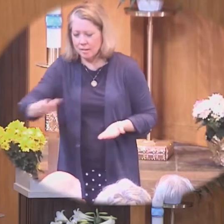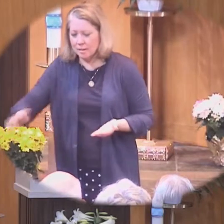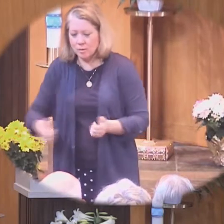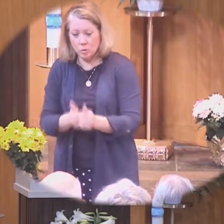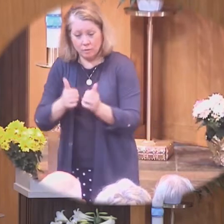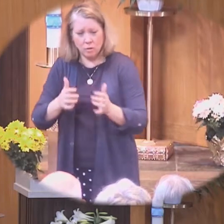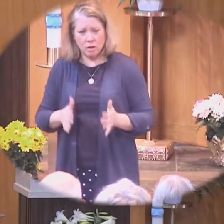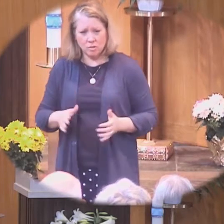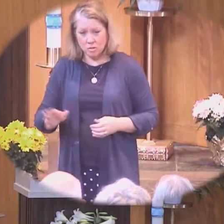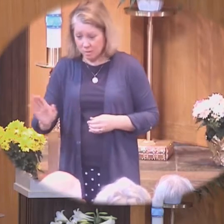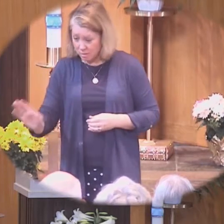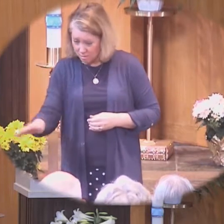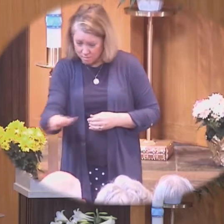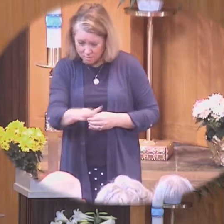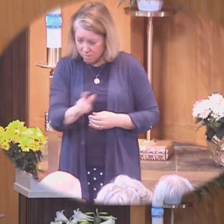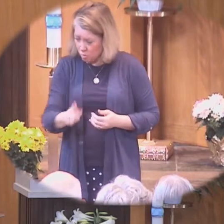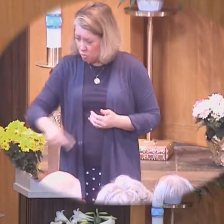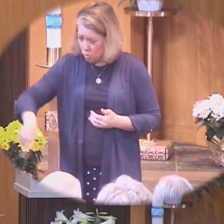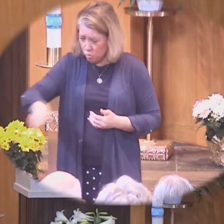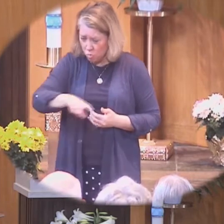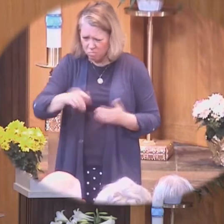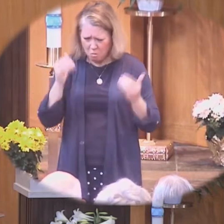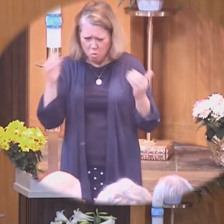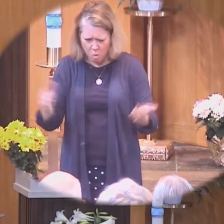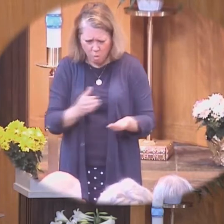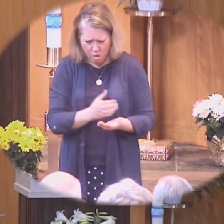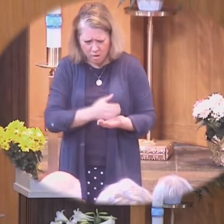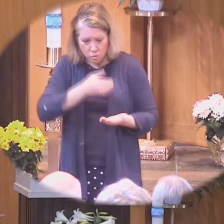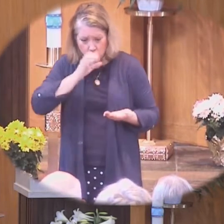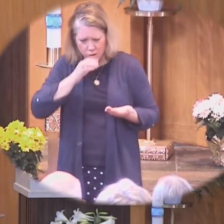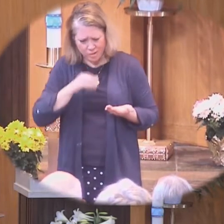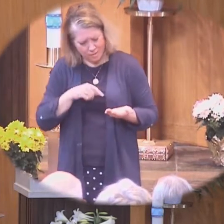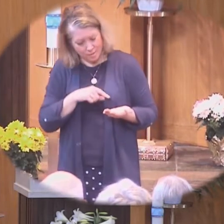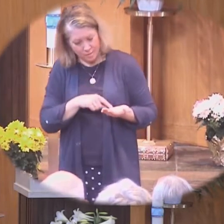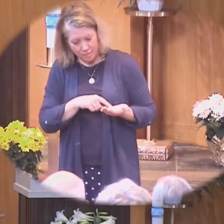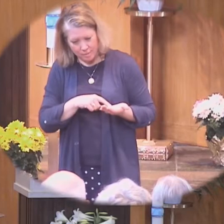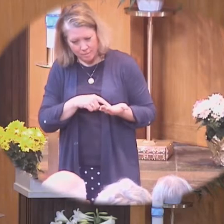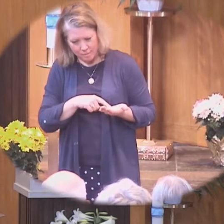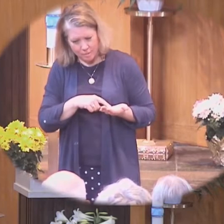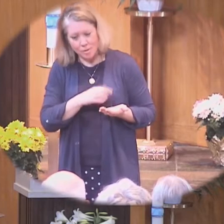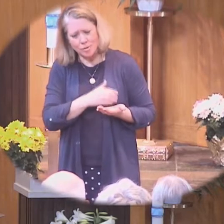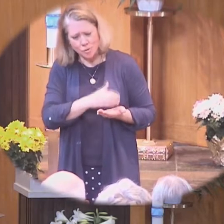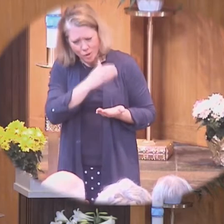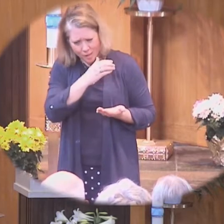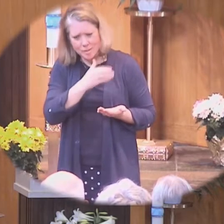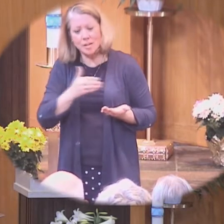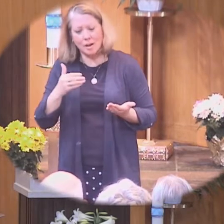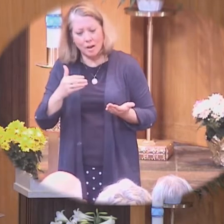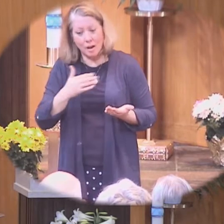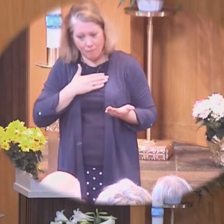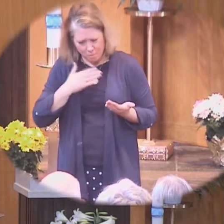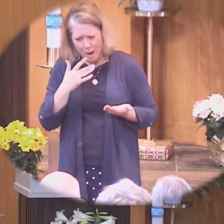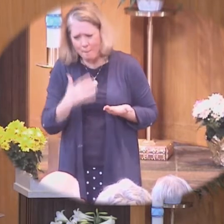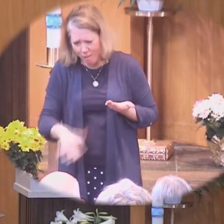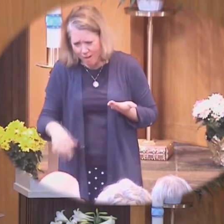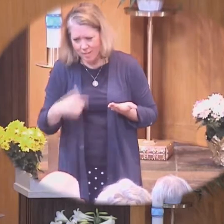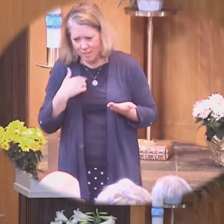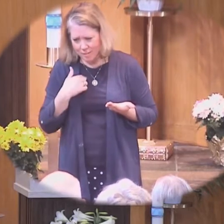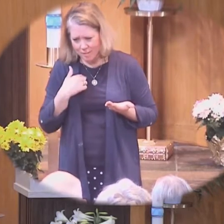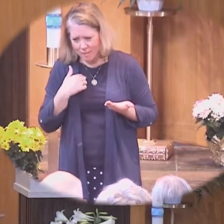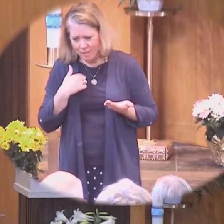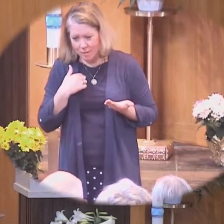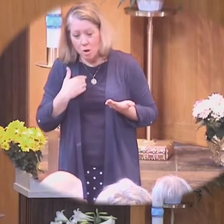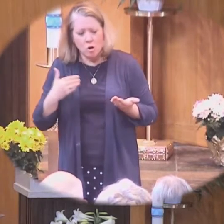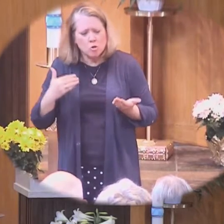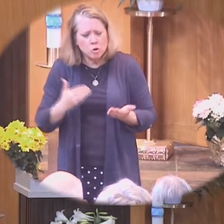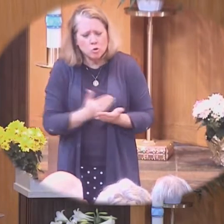saying, "Take this, all of you, and drink from it, for this is the chalice of my blood, the blood of